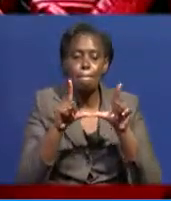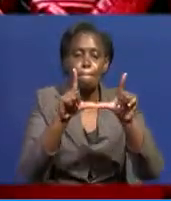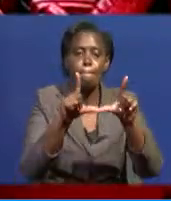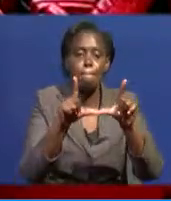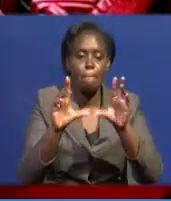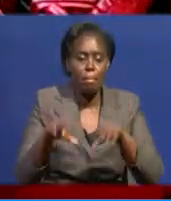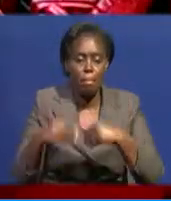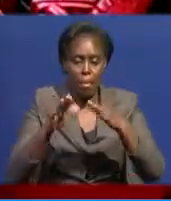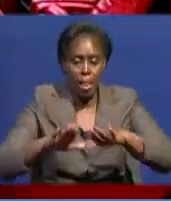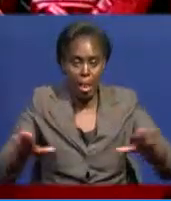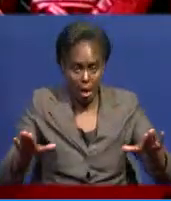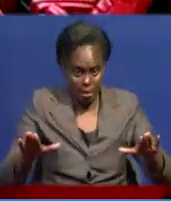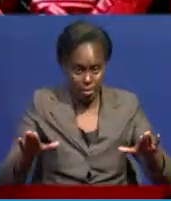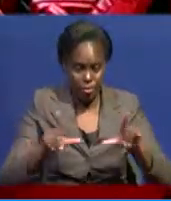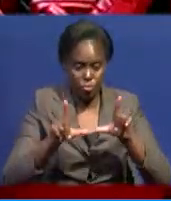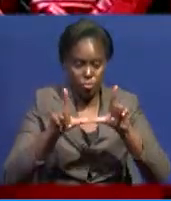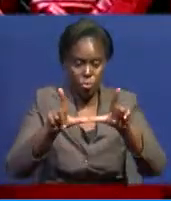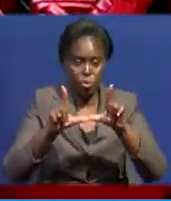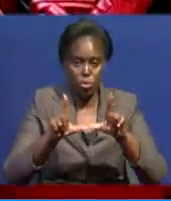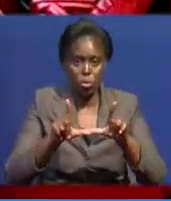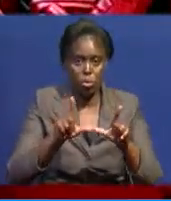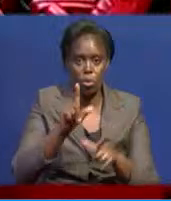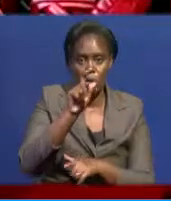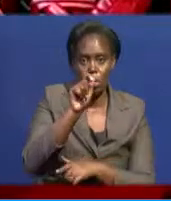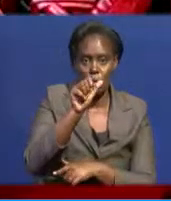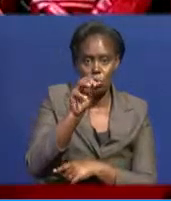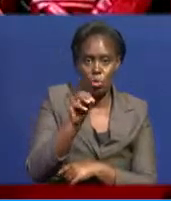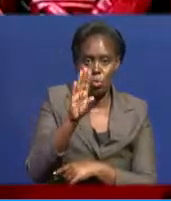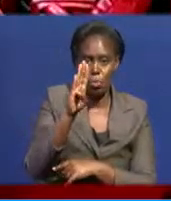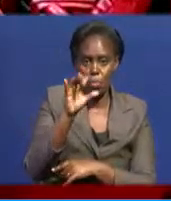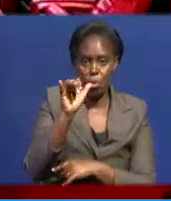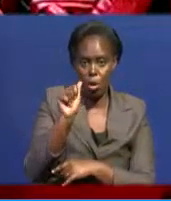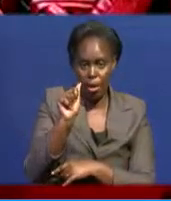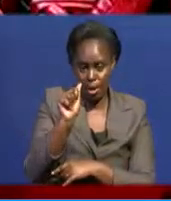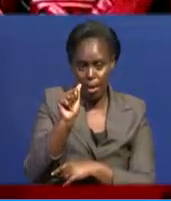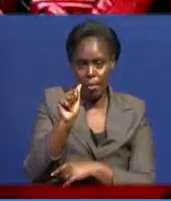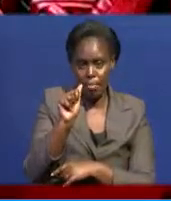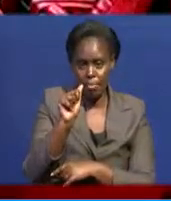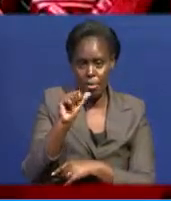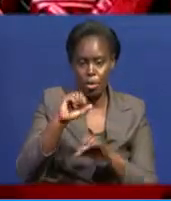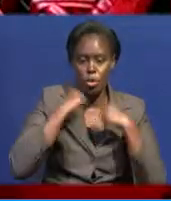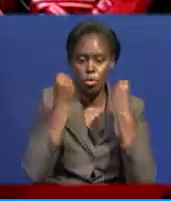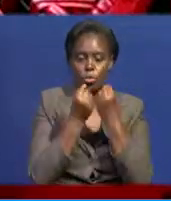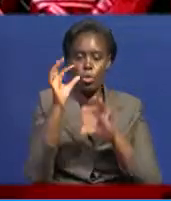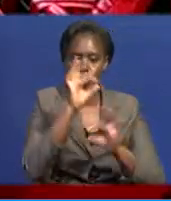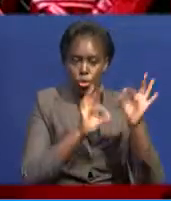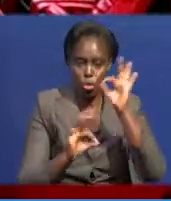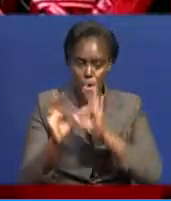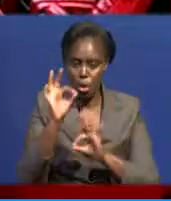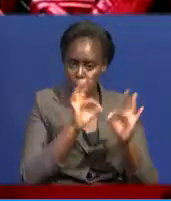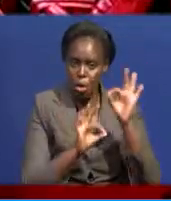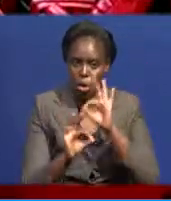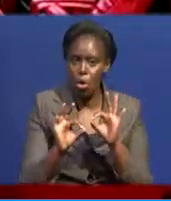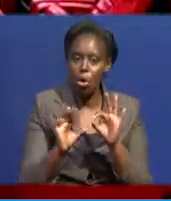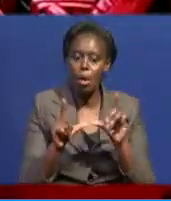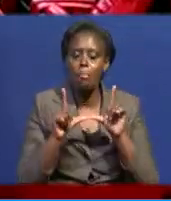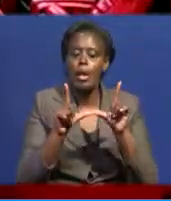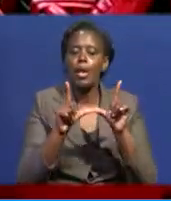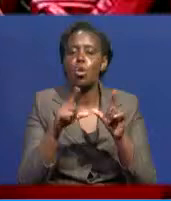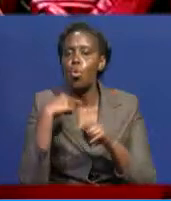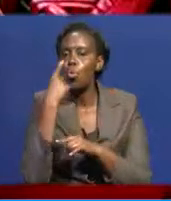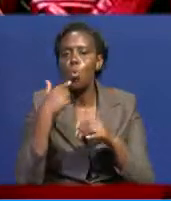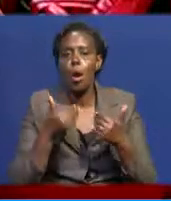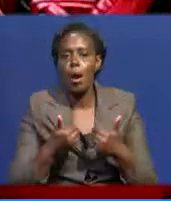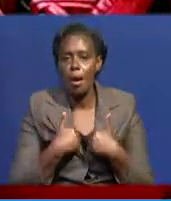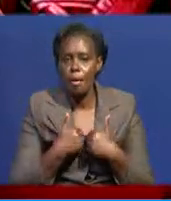land on which the Tom Mboya Social Hall in Makadara constituency in Nairobi City County stands, and